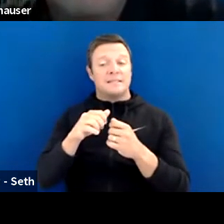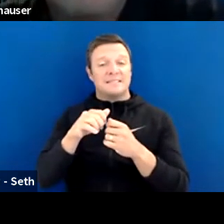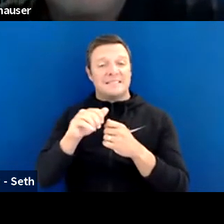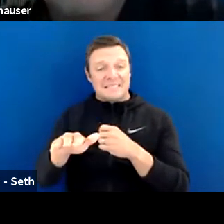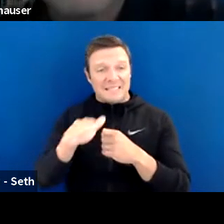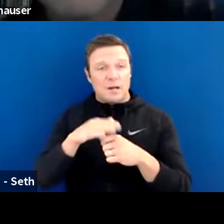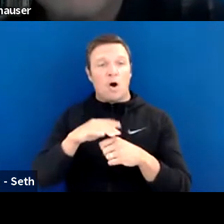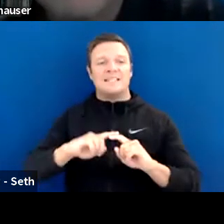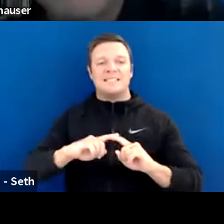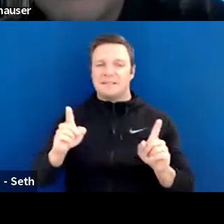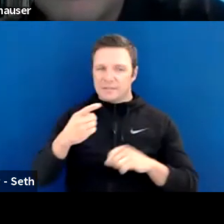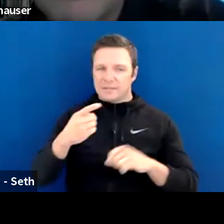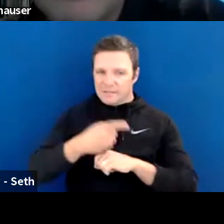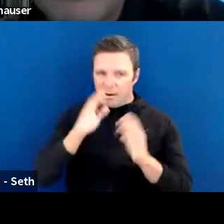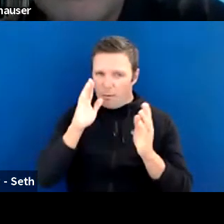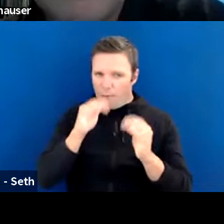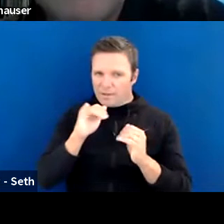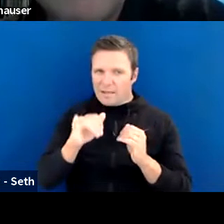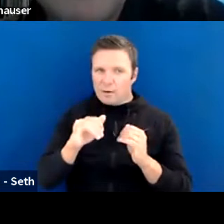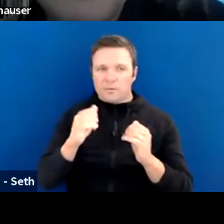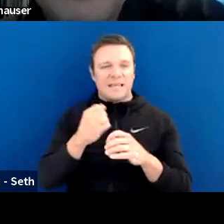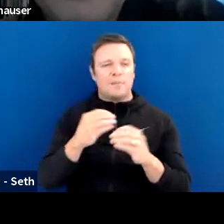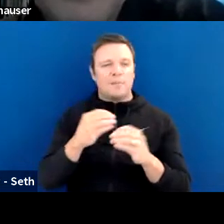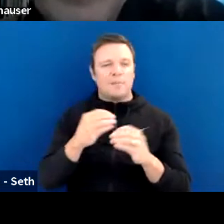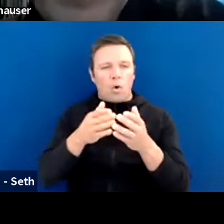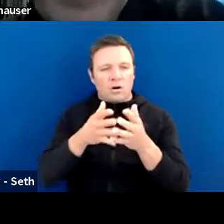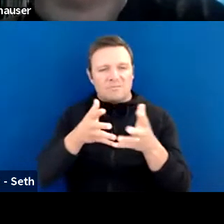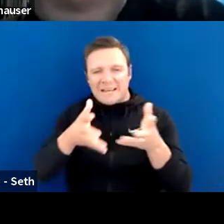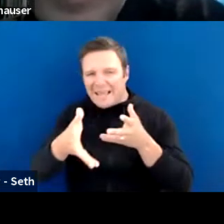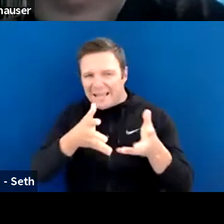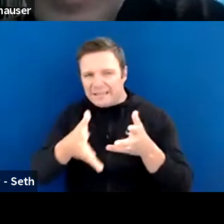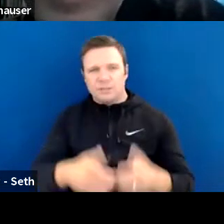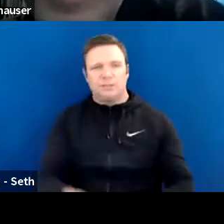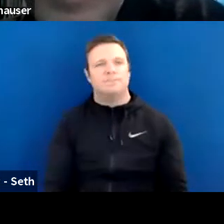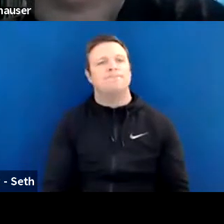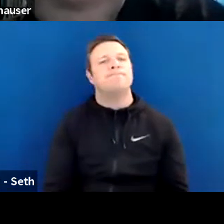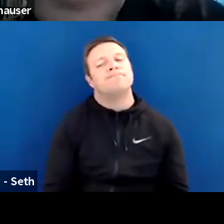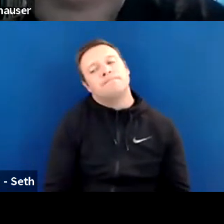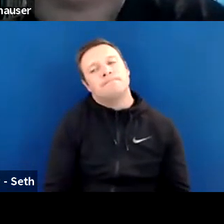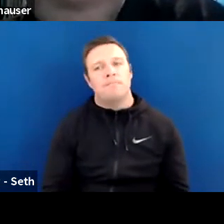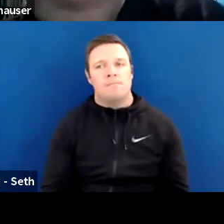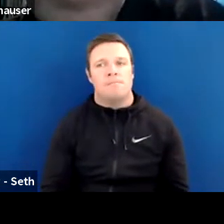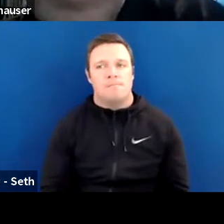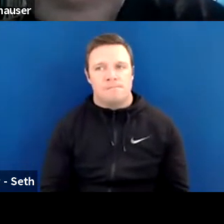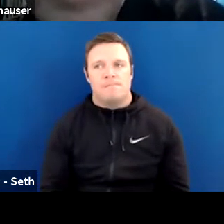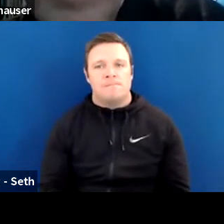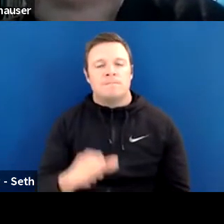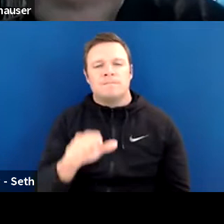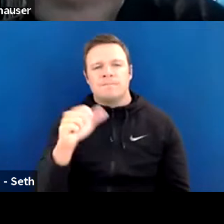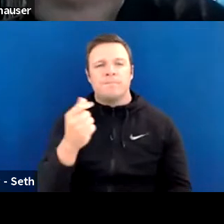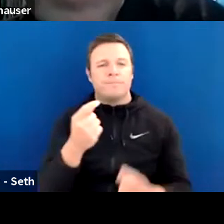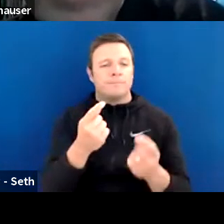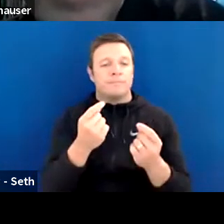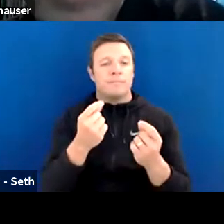initial prompt, and hopefully that will get a bit more engagement. Another thing that I started as a result of the training was to do